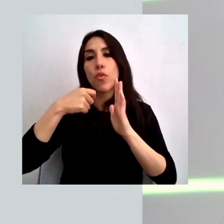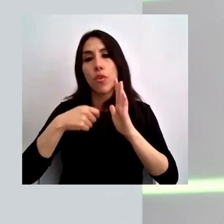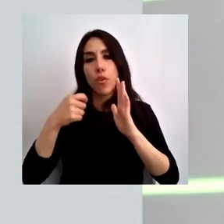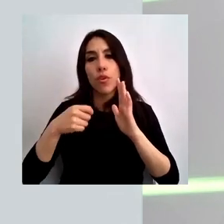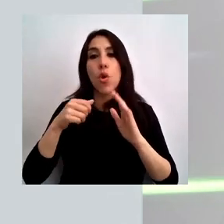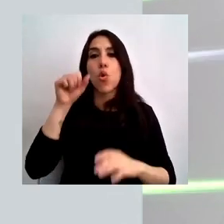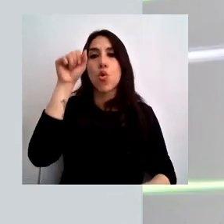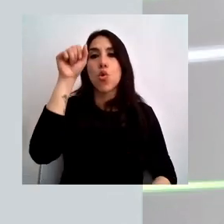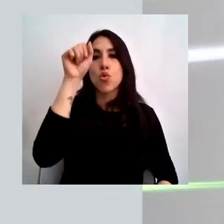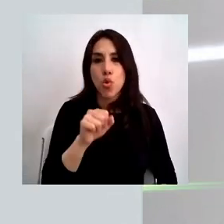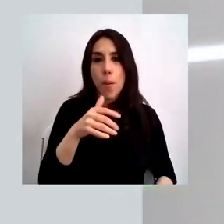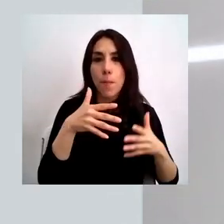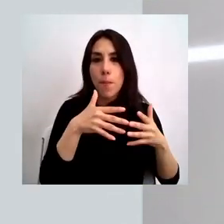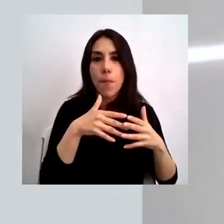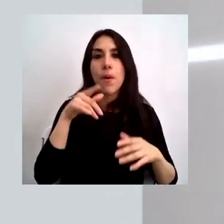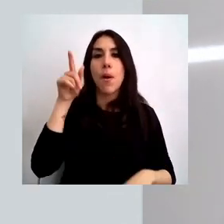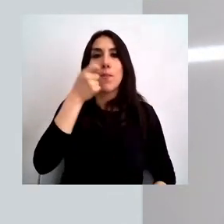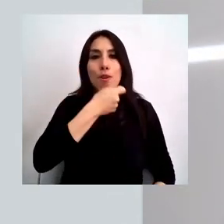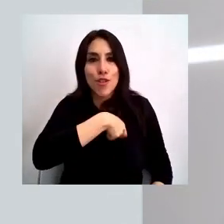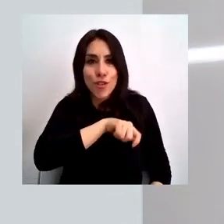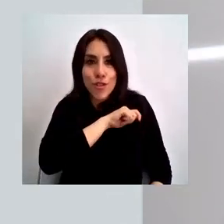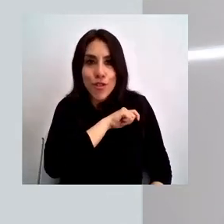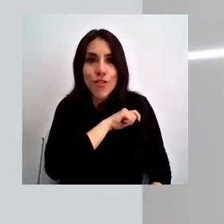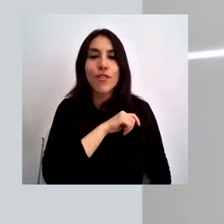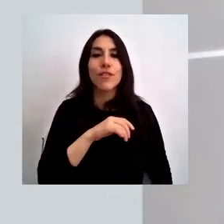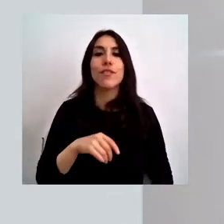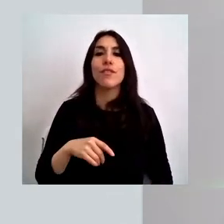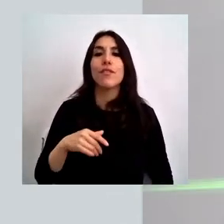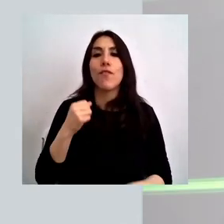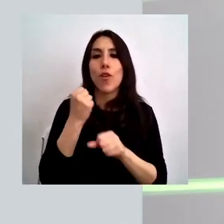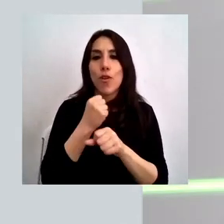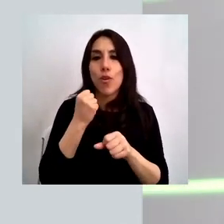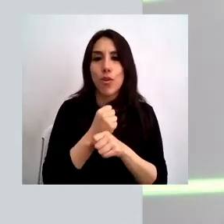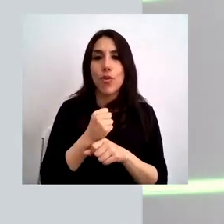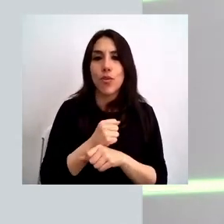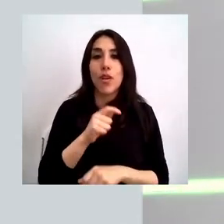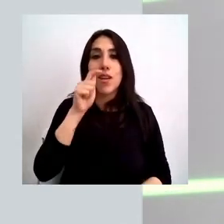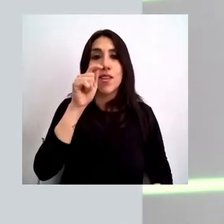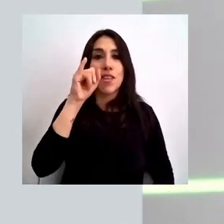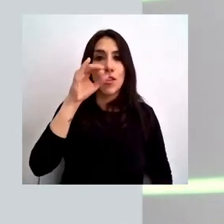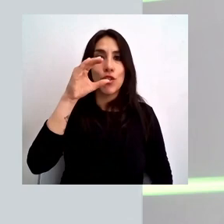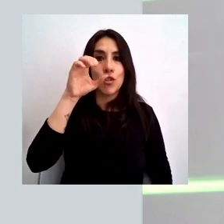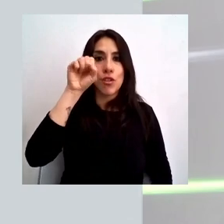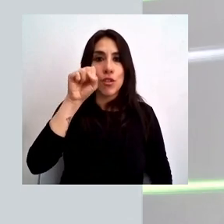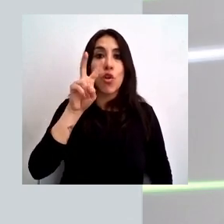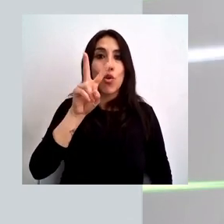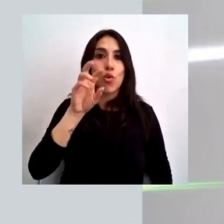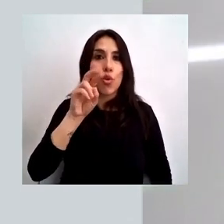2021 Zero Project Conference for Latin America and the Spanish-speaking world employment and ICTs.